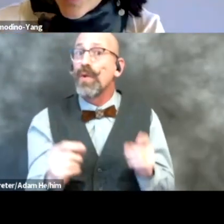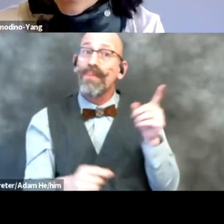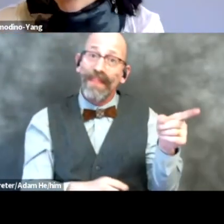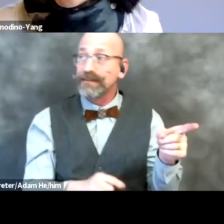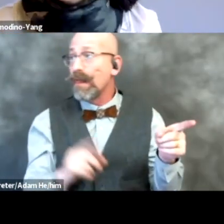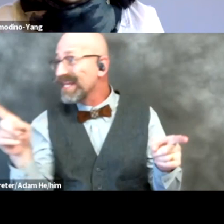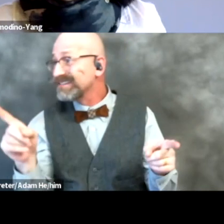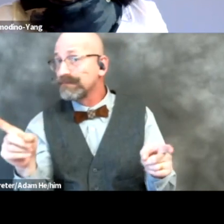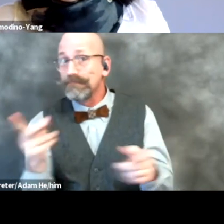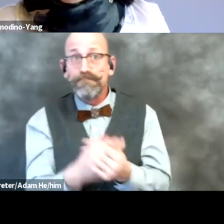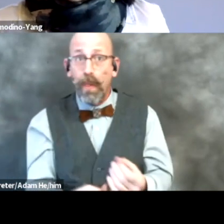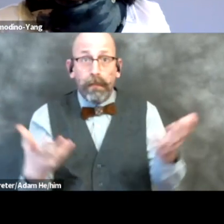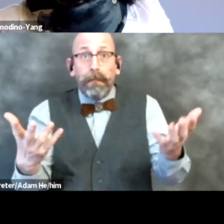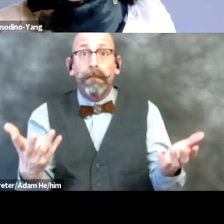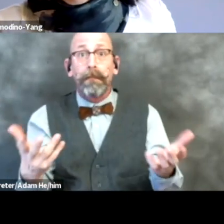to varying degrees.